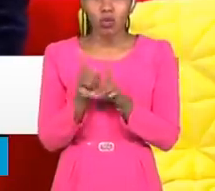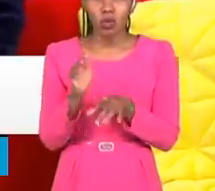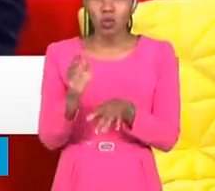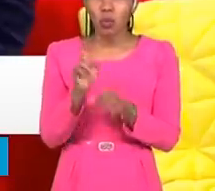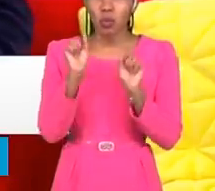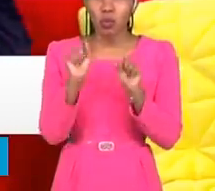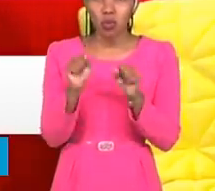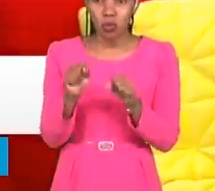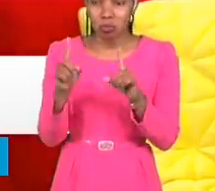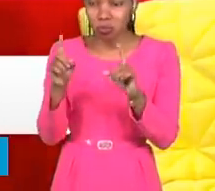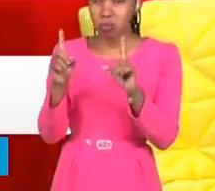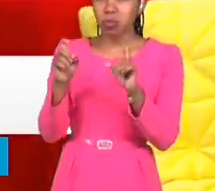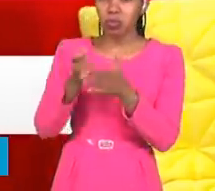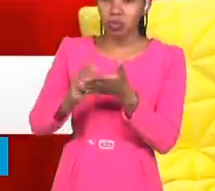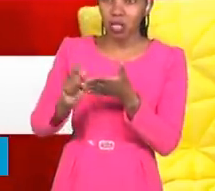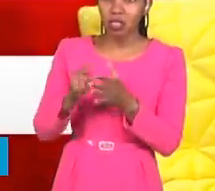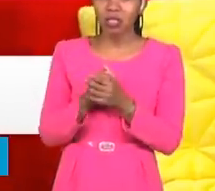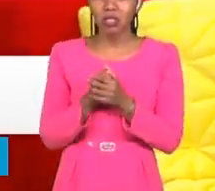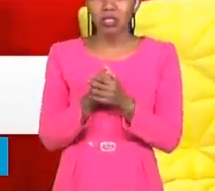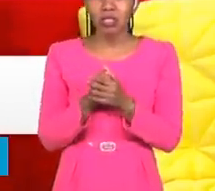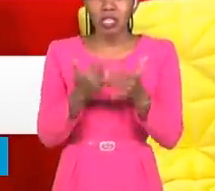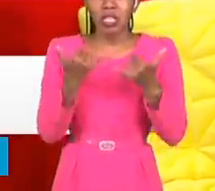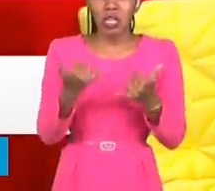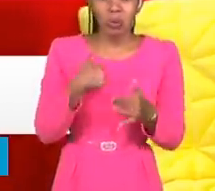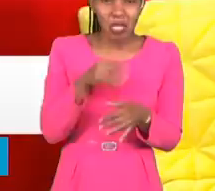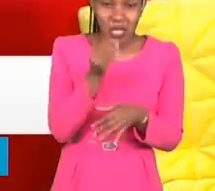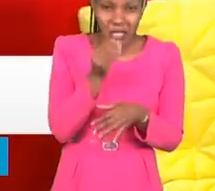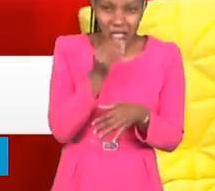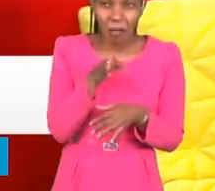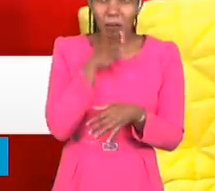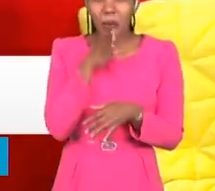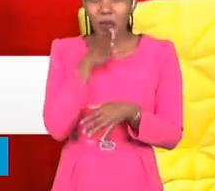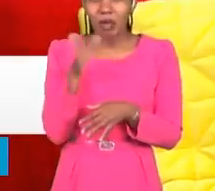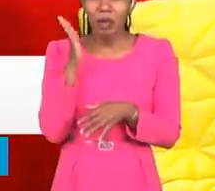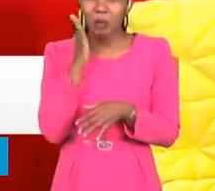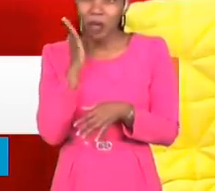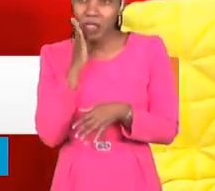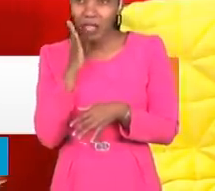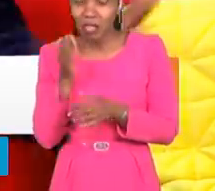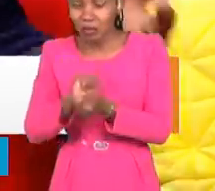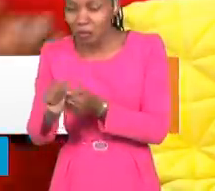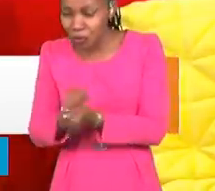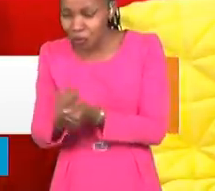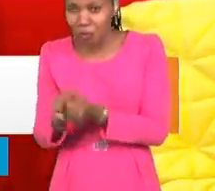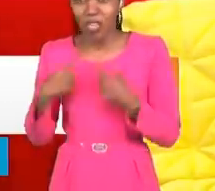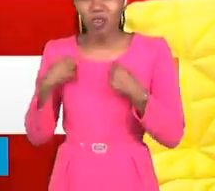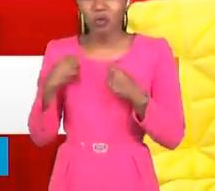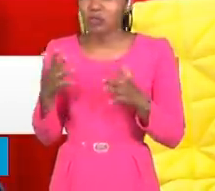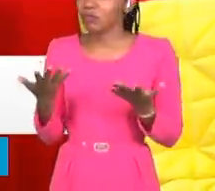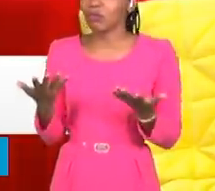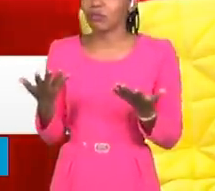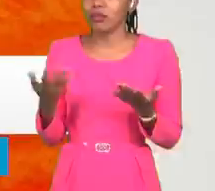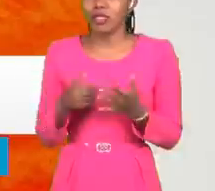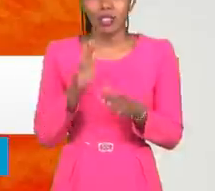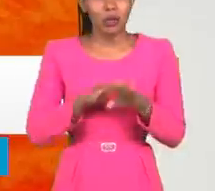audacity to write captions for them that I'm now eating breakfast and mama is somewhere washing clothes. My goodness. Anyway, Dolly,